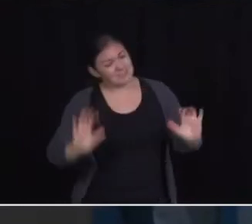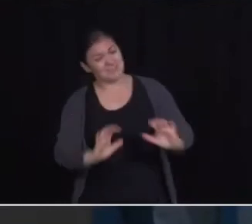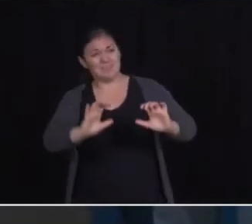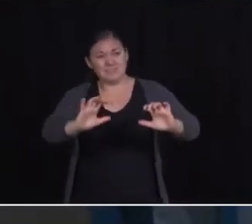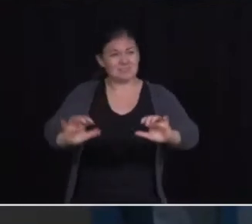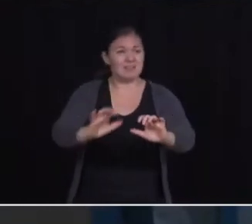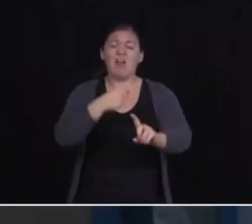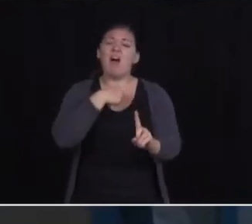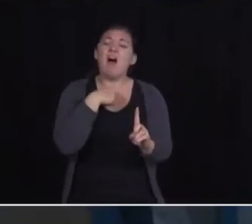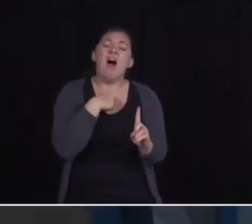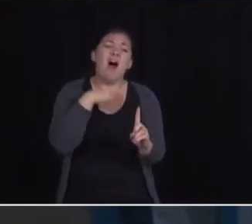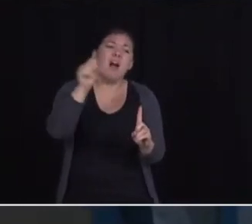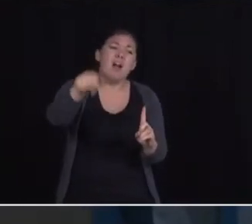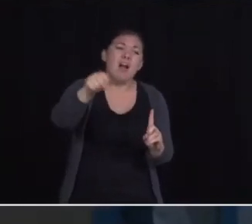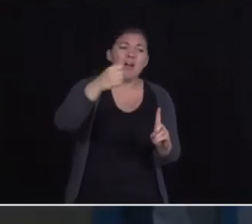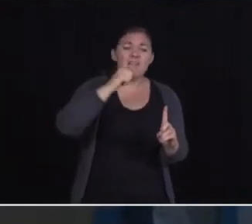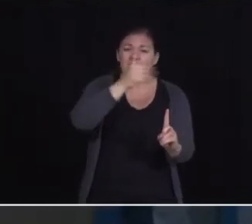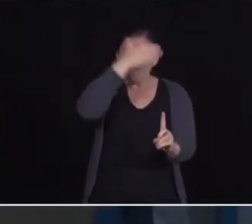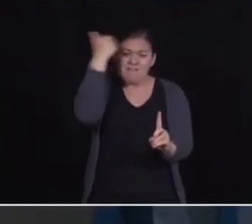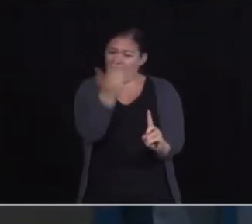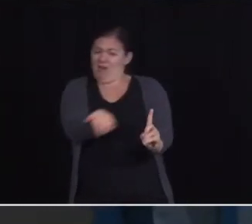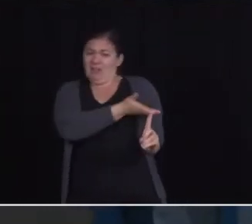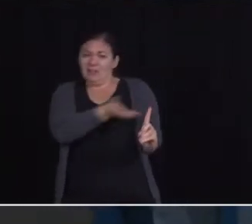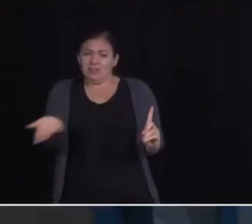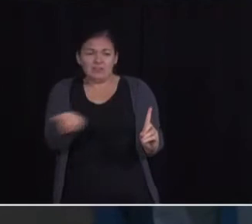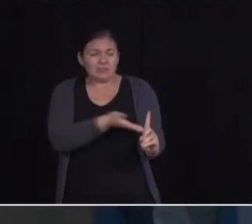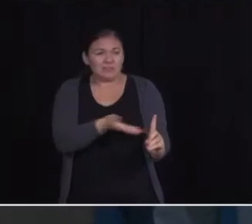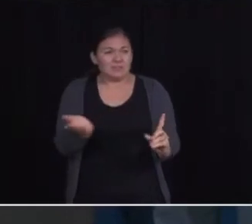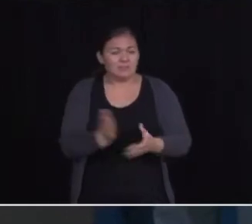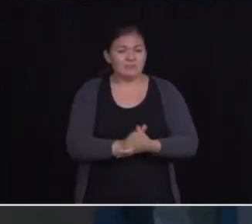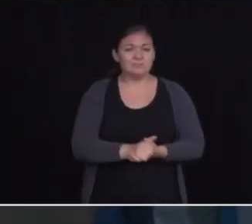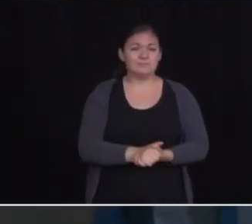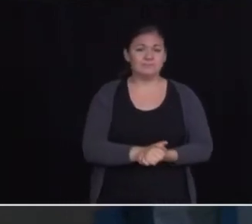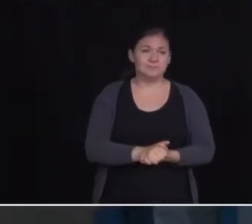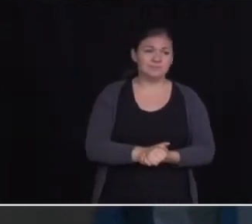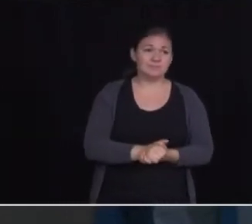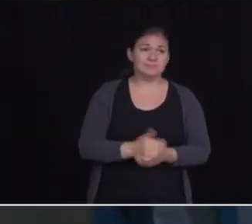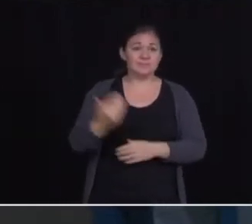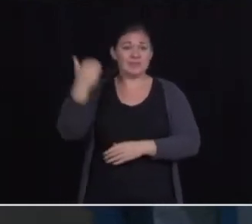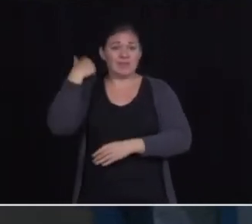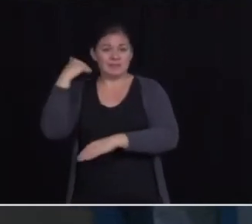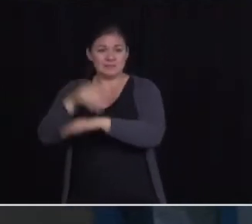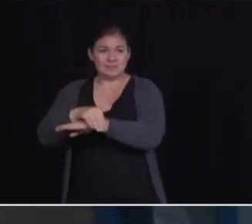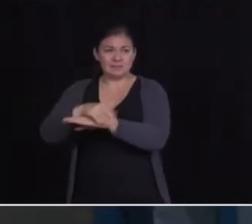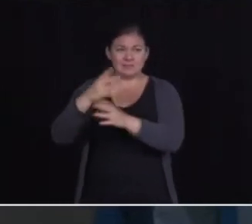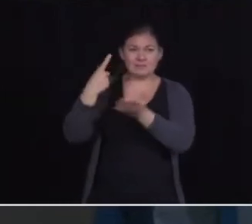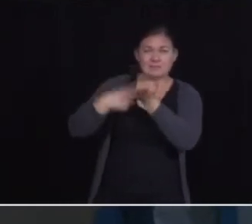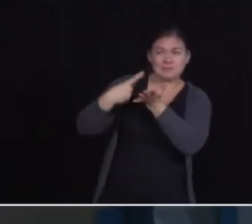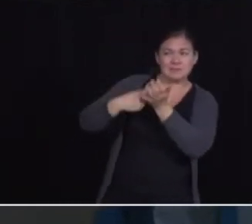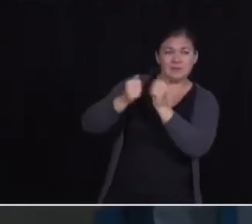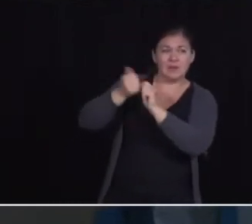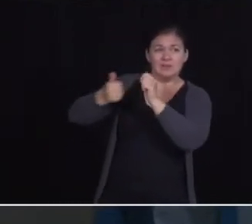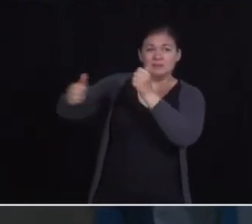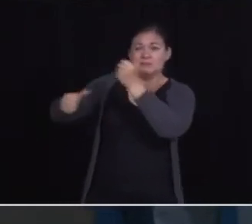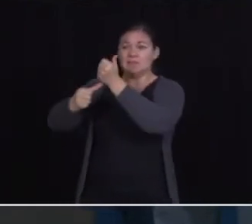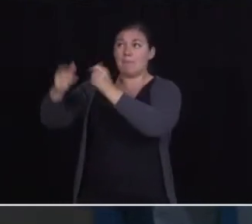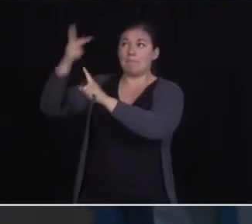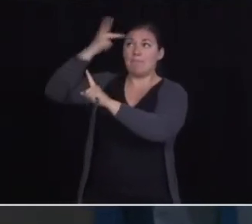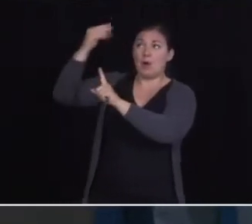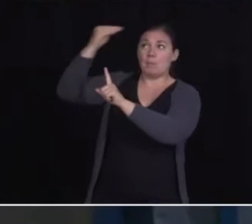Minister. They understand how serious this situation is. And the package of supports that they announced